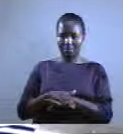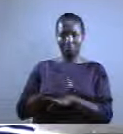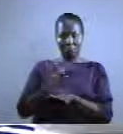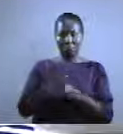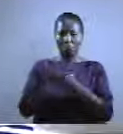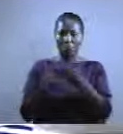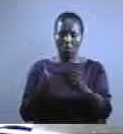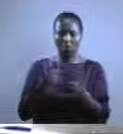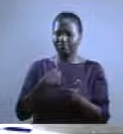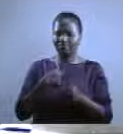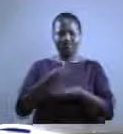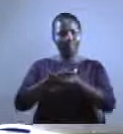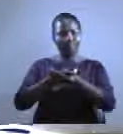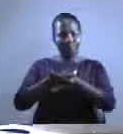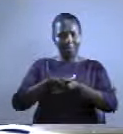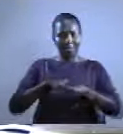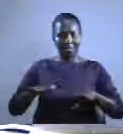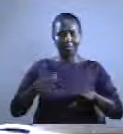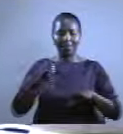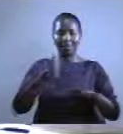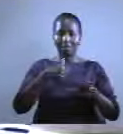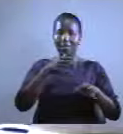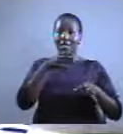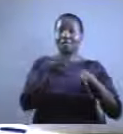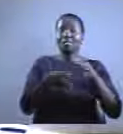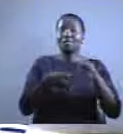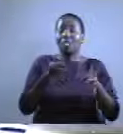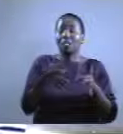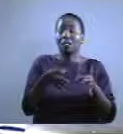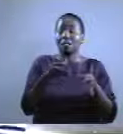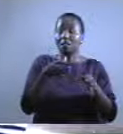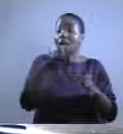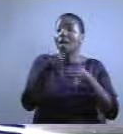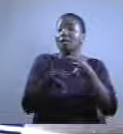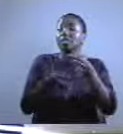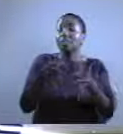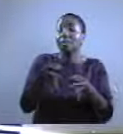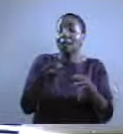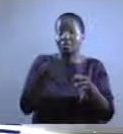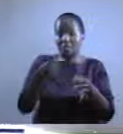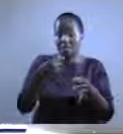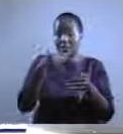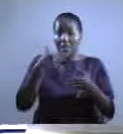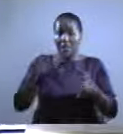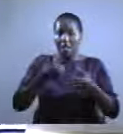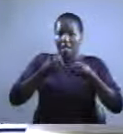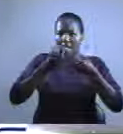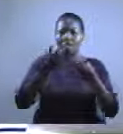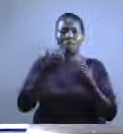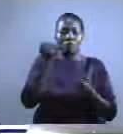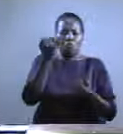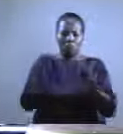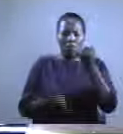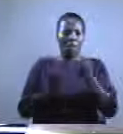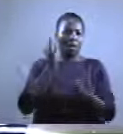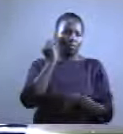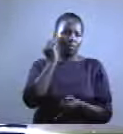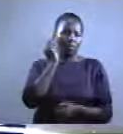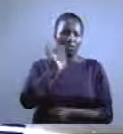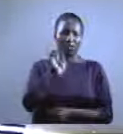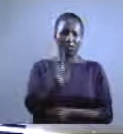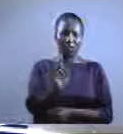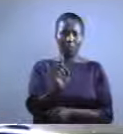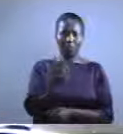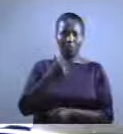Proceed. I did not offer the explanation with the purpose of misleading the House. The Portfolio Committee